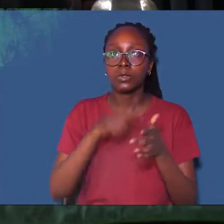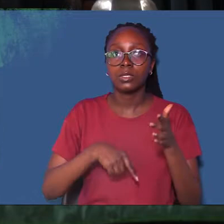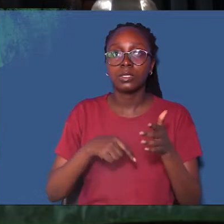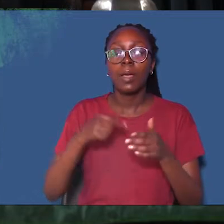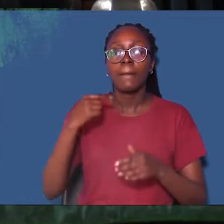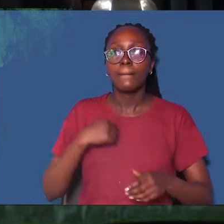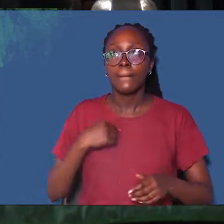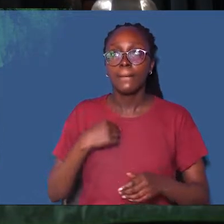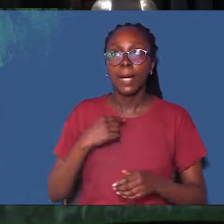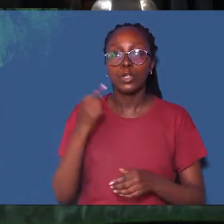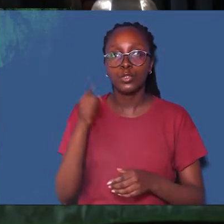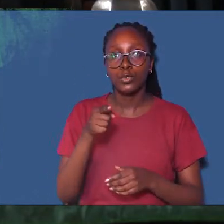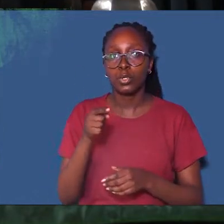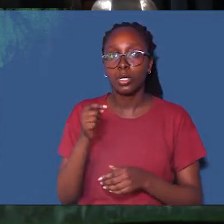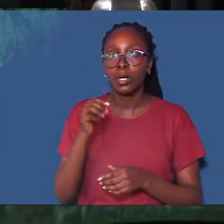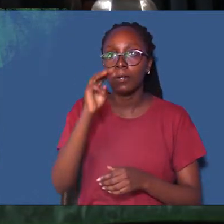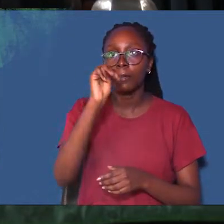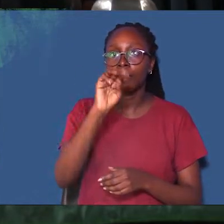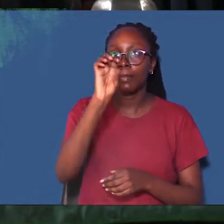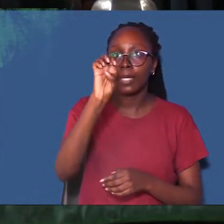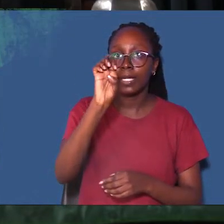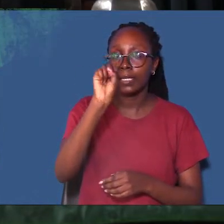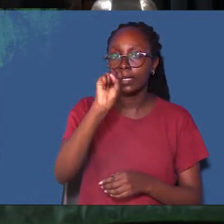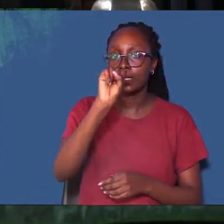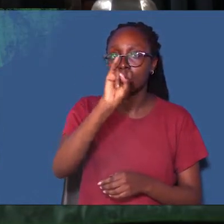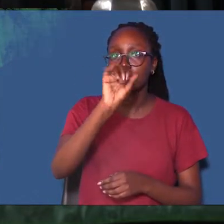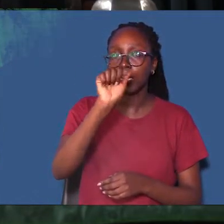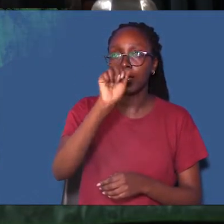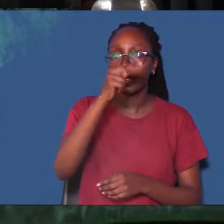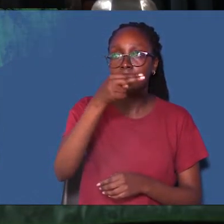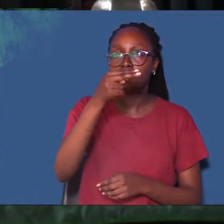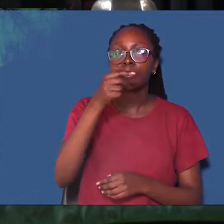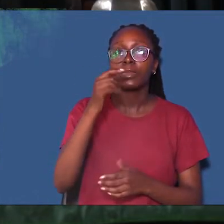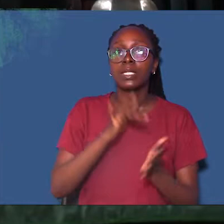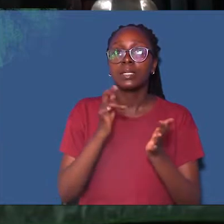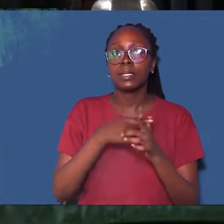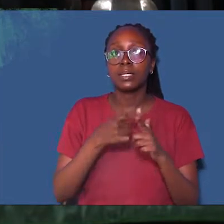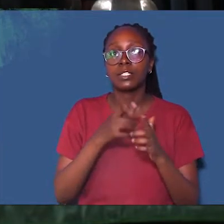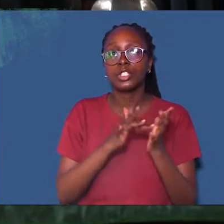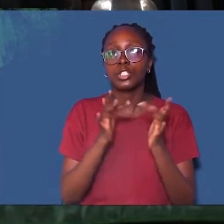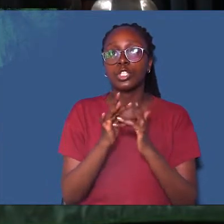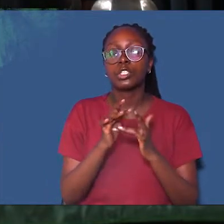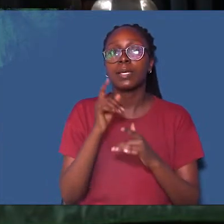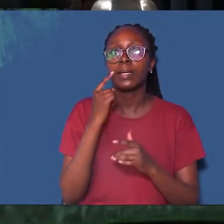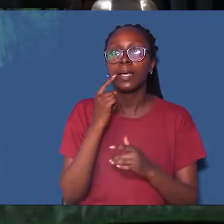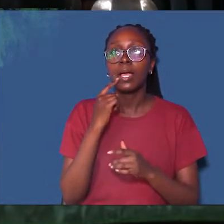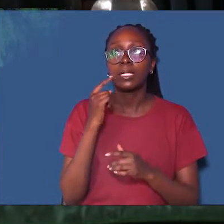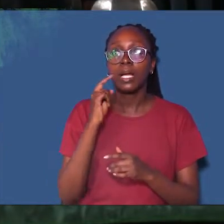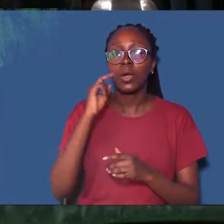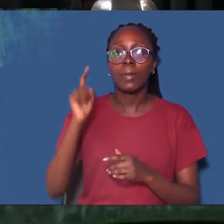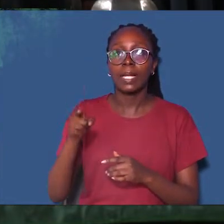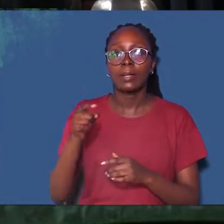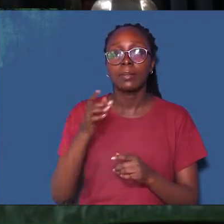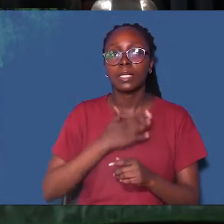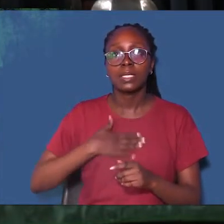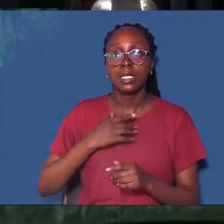them not to tell this to anyone, and he said, 'The Son of Man must suffer many things and